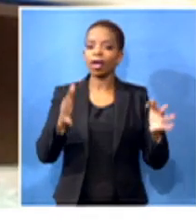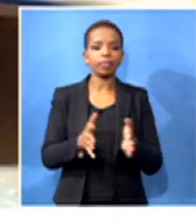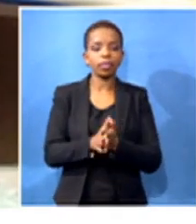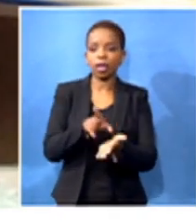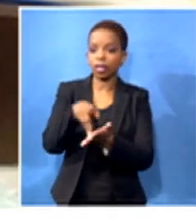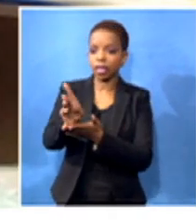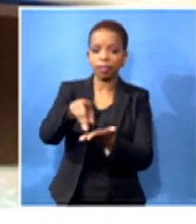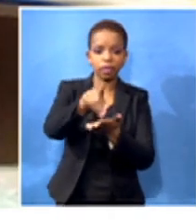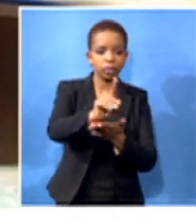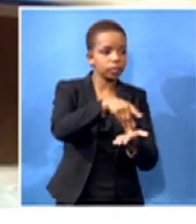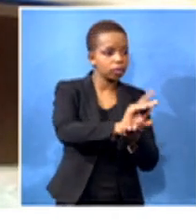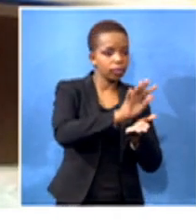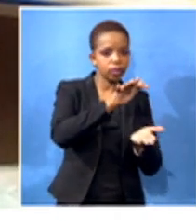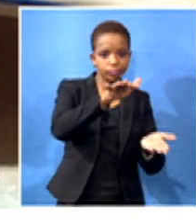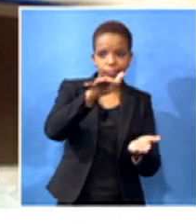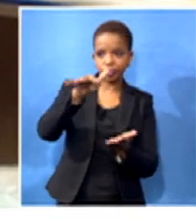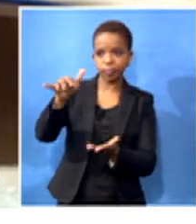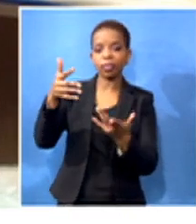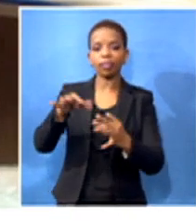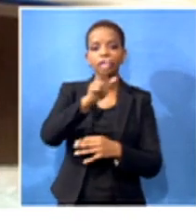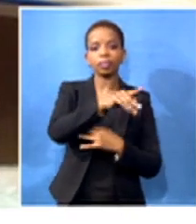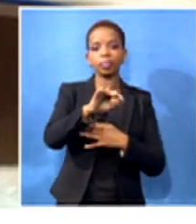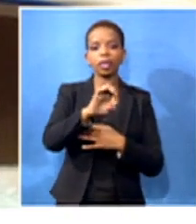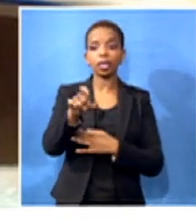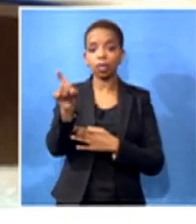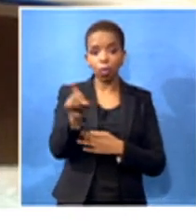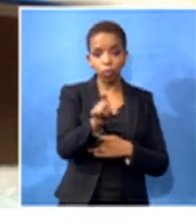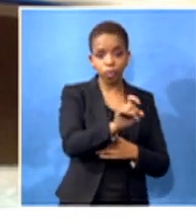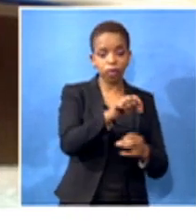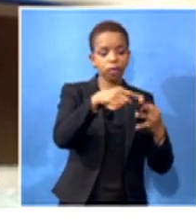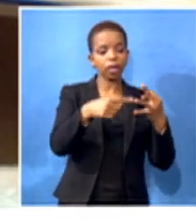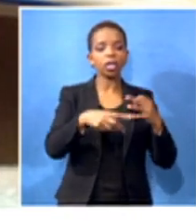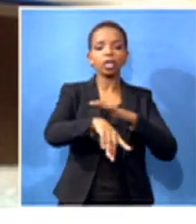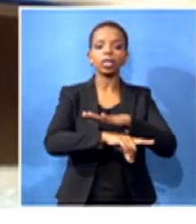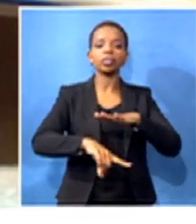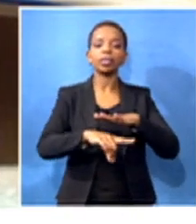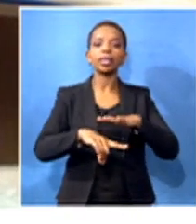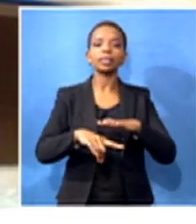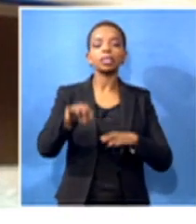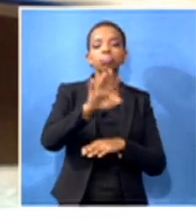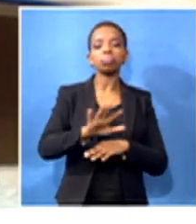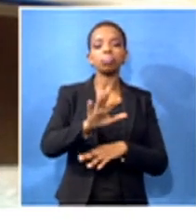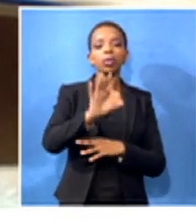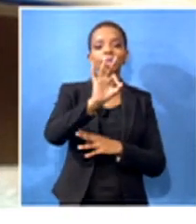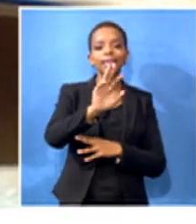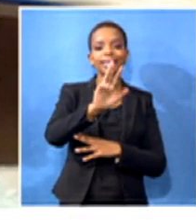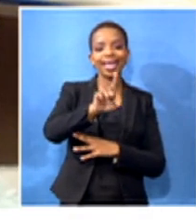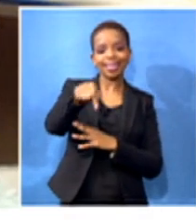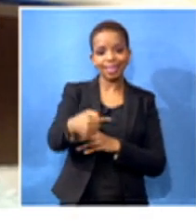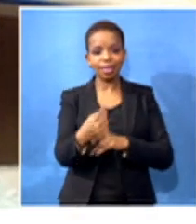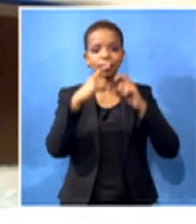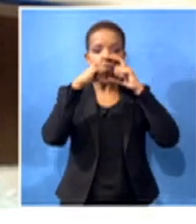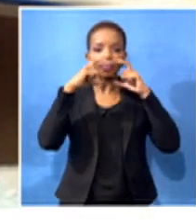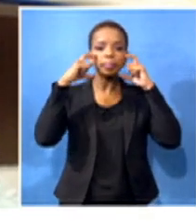delivered in those districts. Zululand, in particular, was saying there's about 39,000 masks for